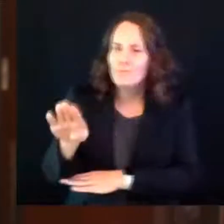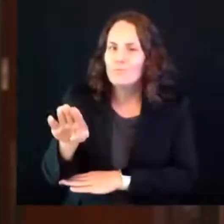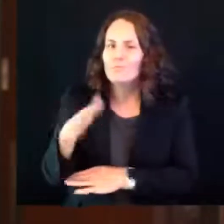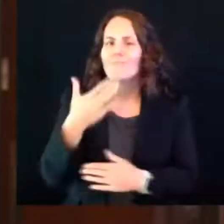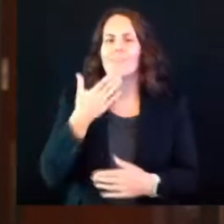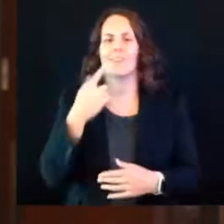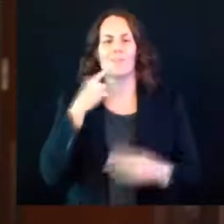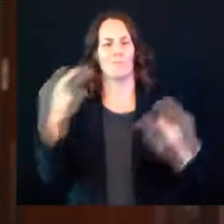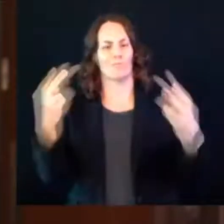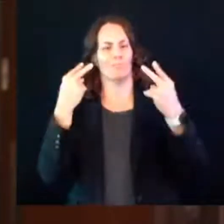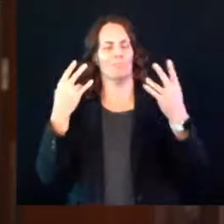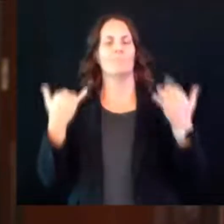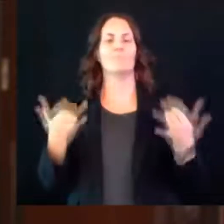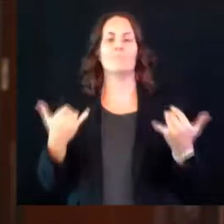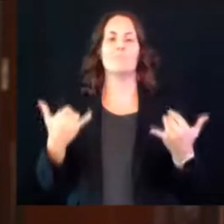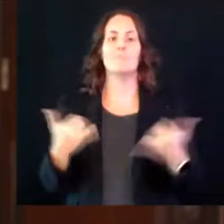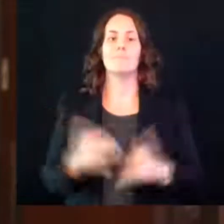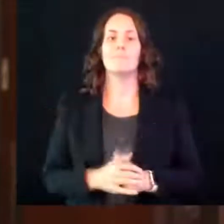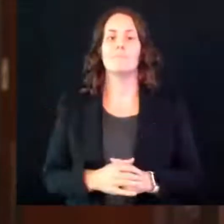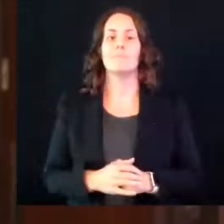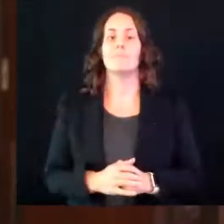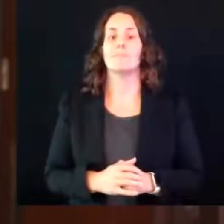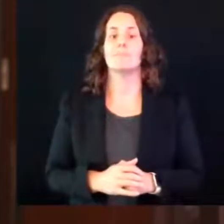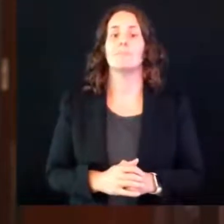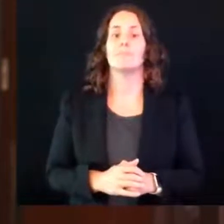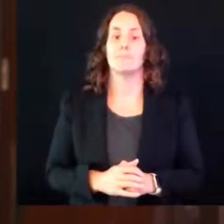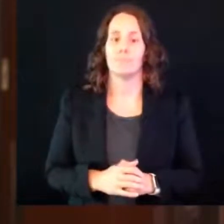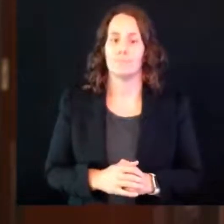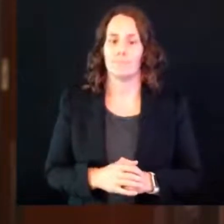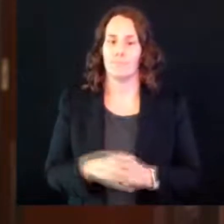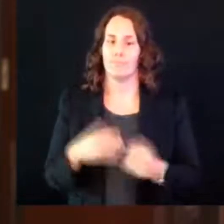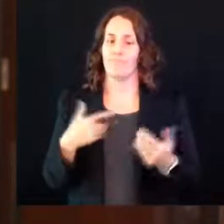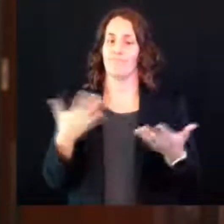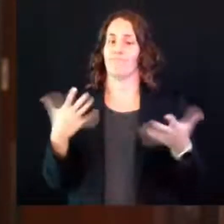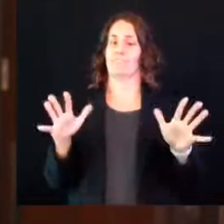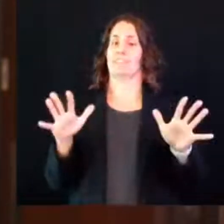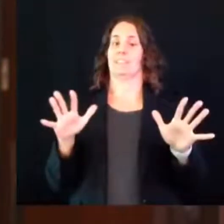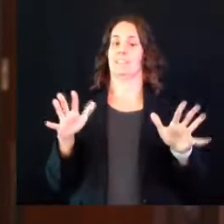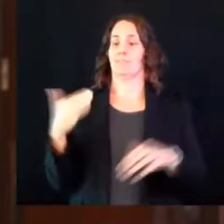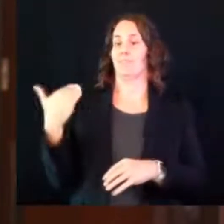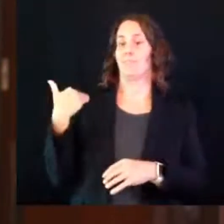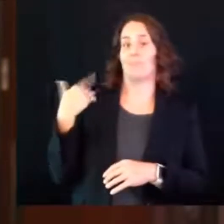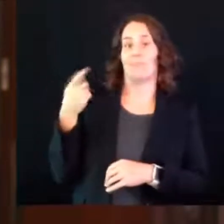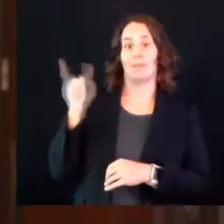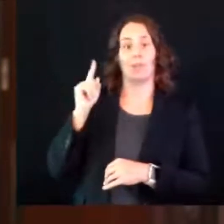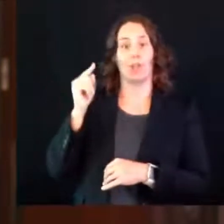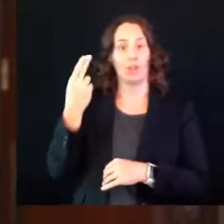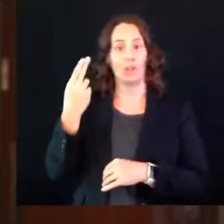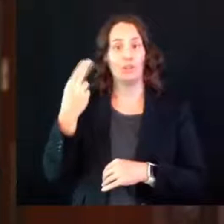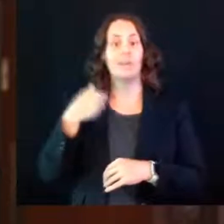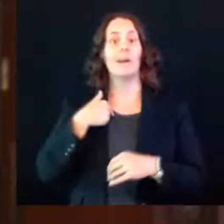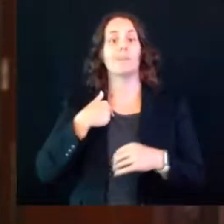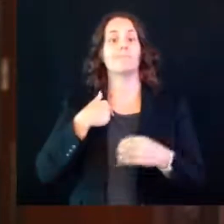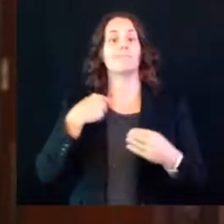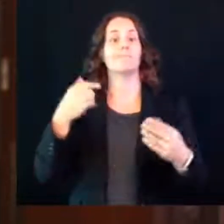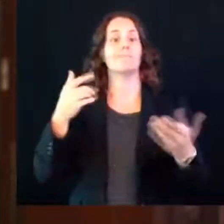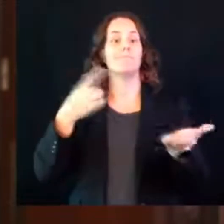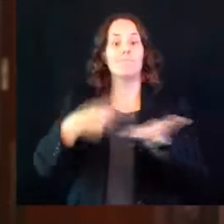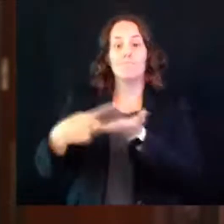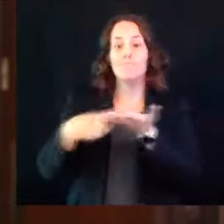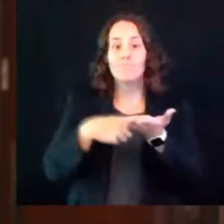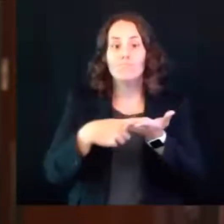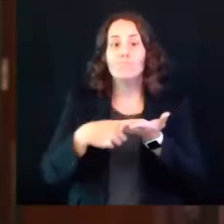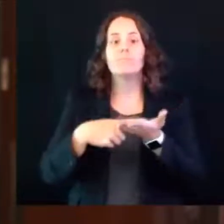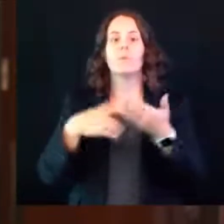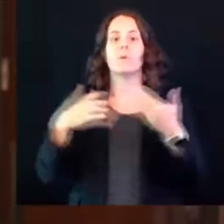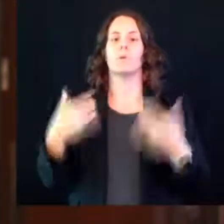spoke last Thursday, more than 9,000 Wisconsinites have tested positive for COVID-19. And since I